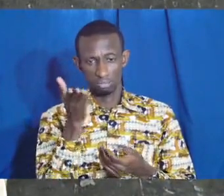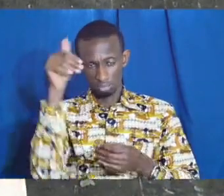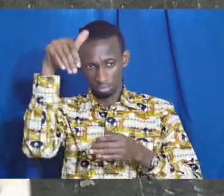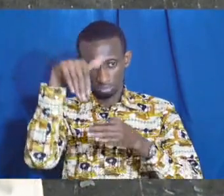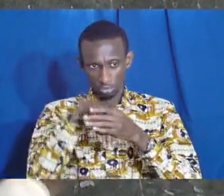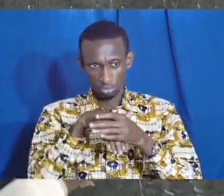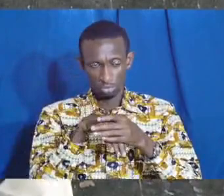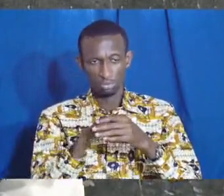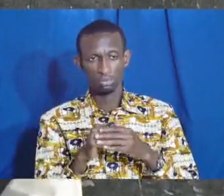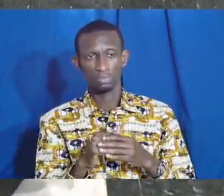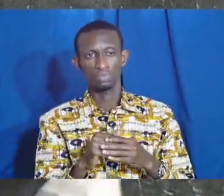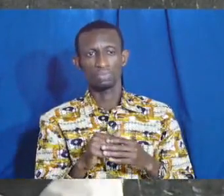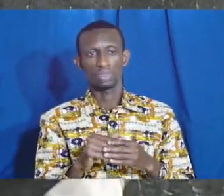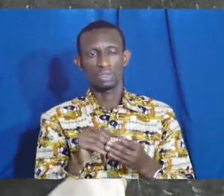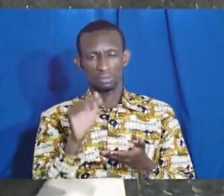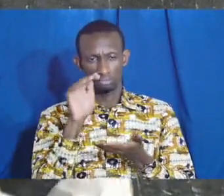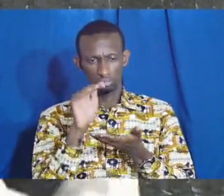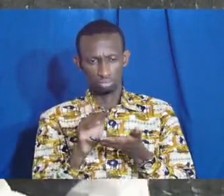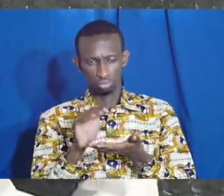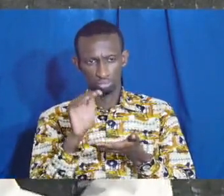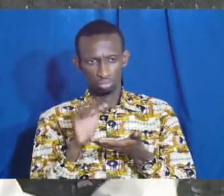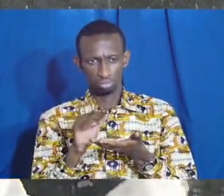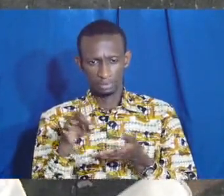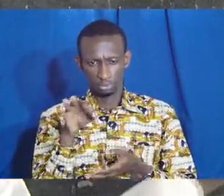into reducing sugars.